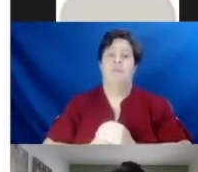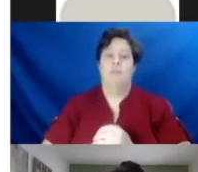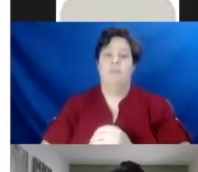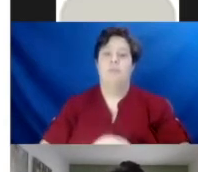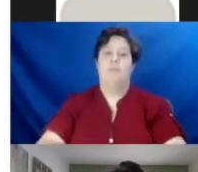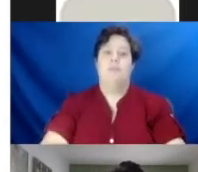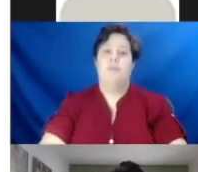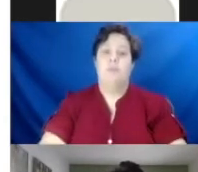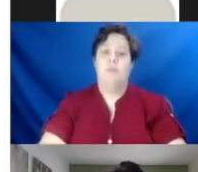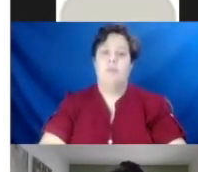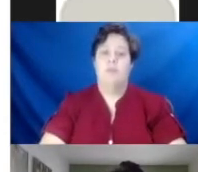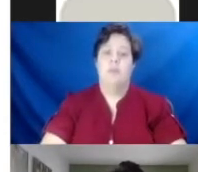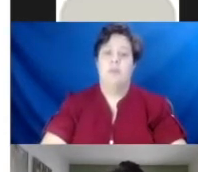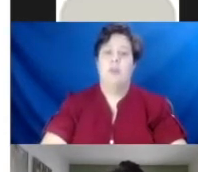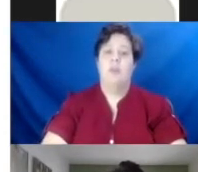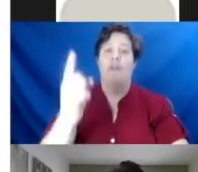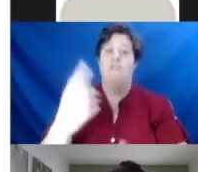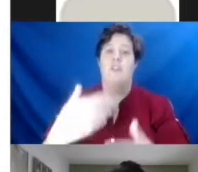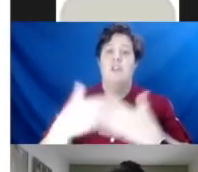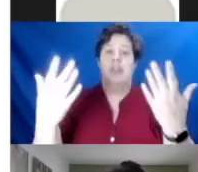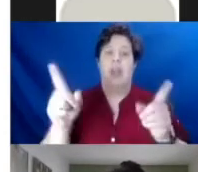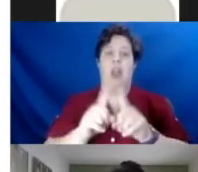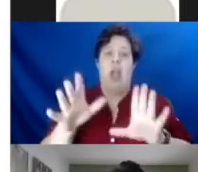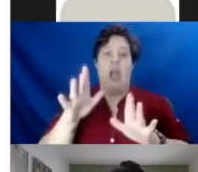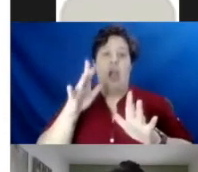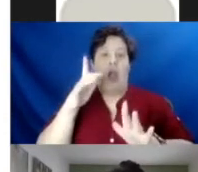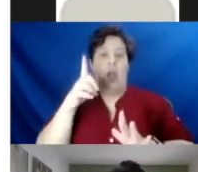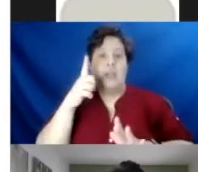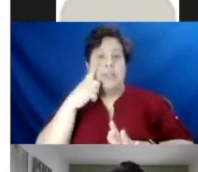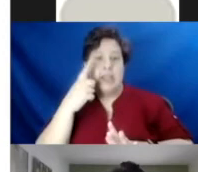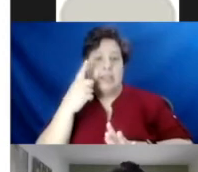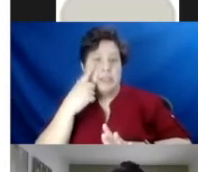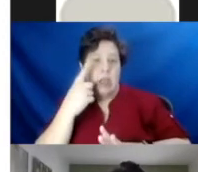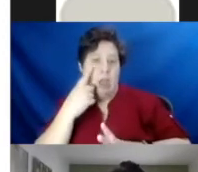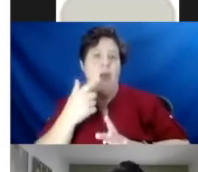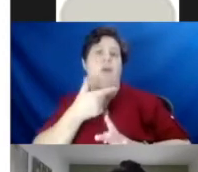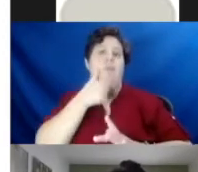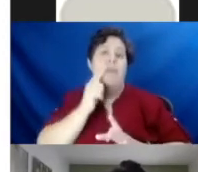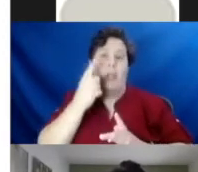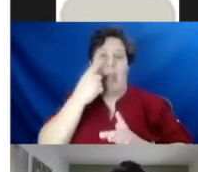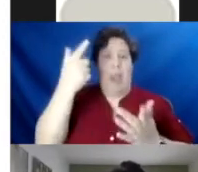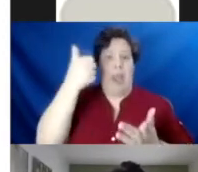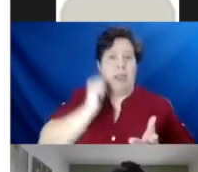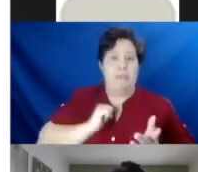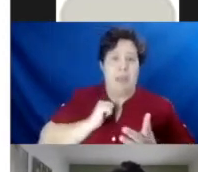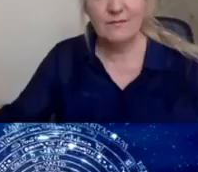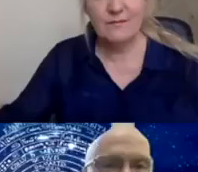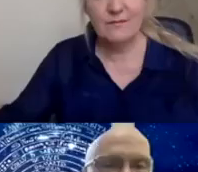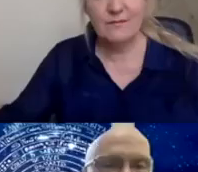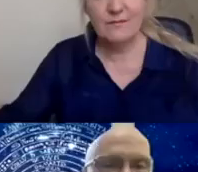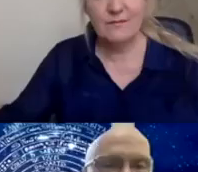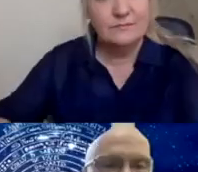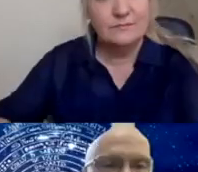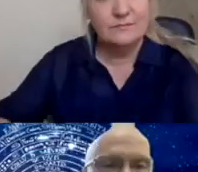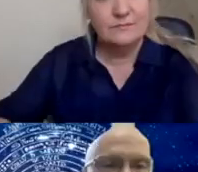day 1 will be a taster of what people can expect from our Borough of Culture Year. An event